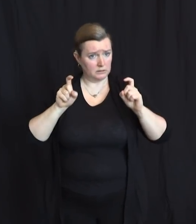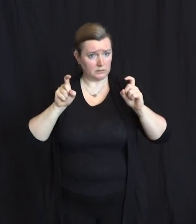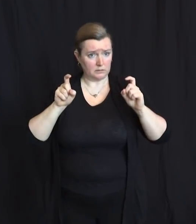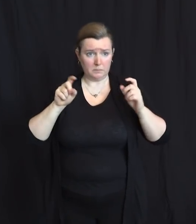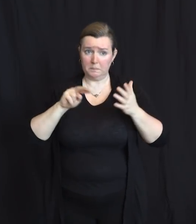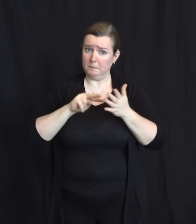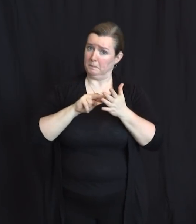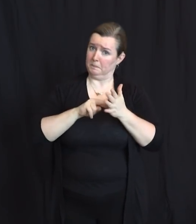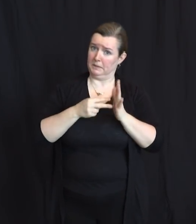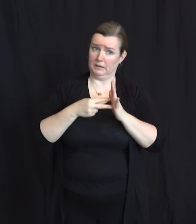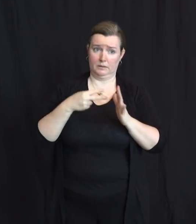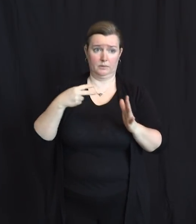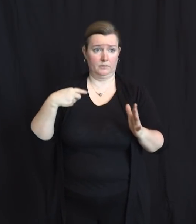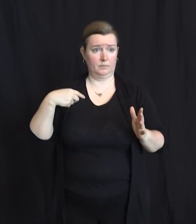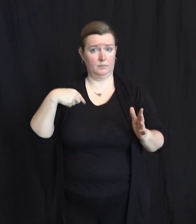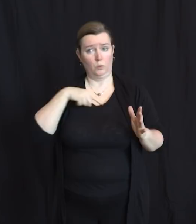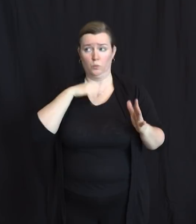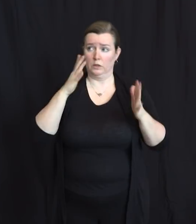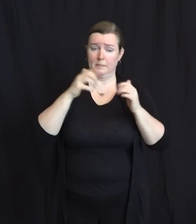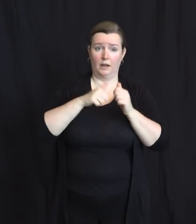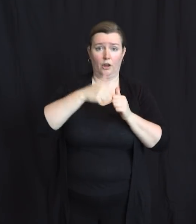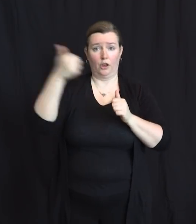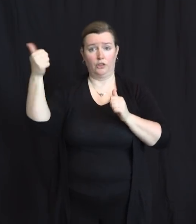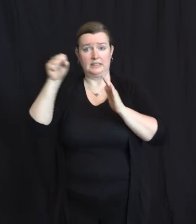in America, and we may be